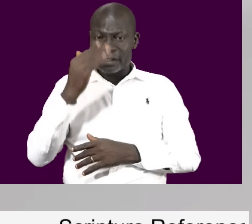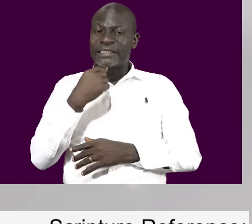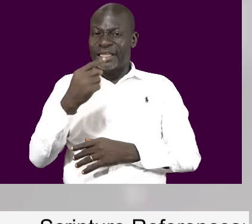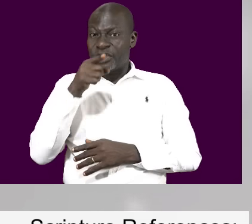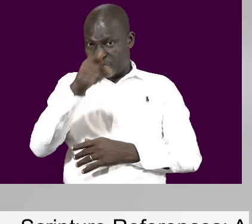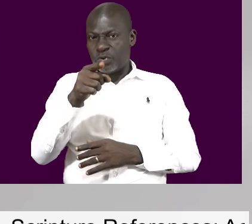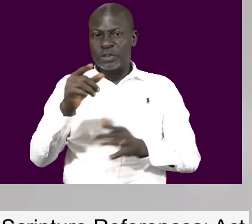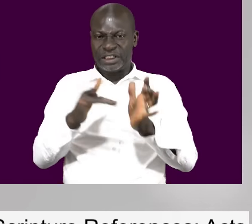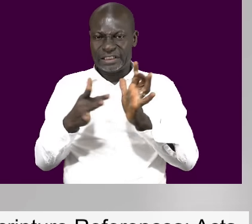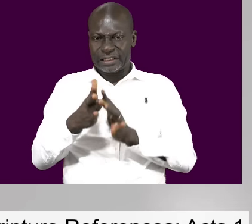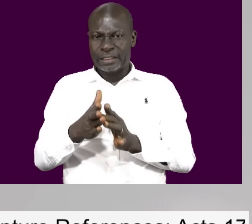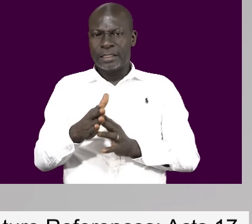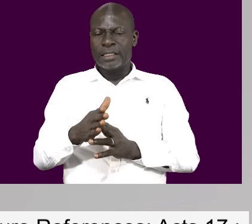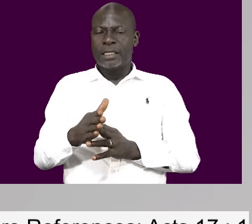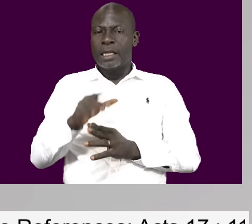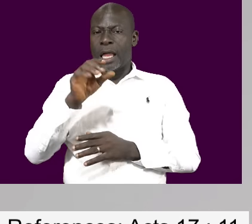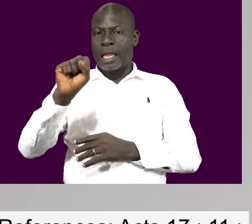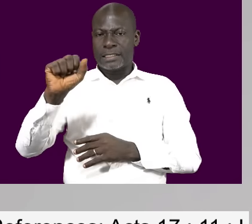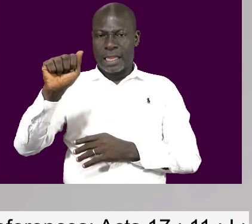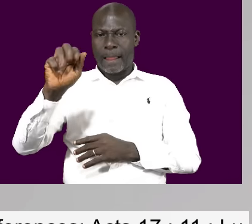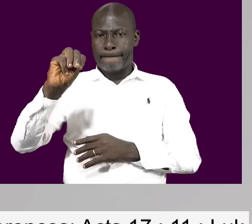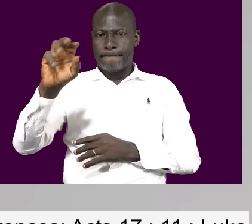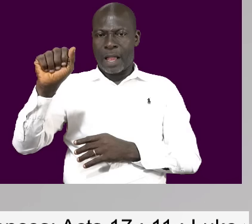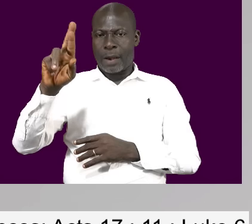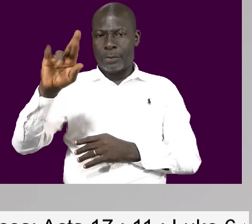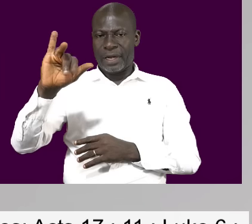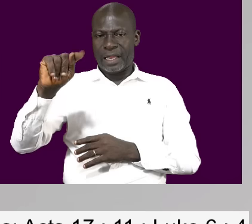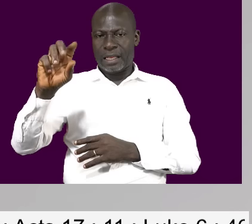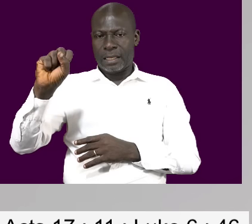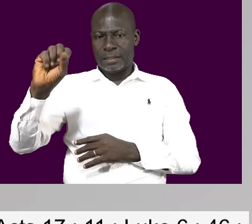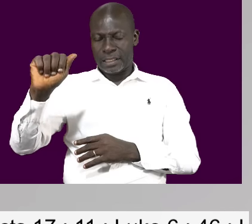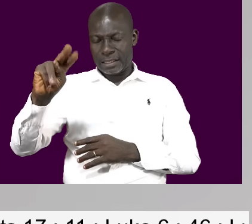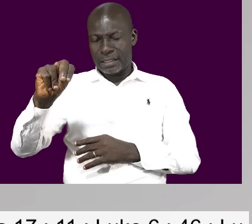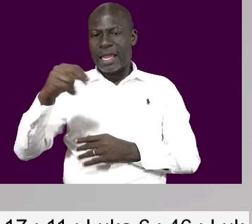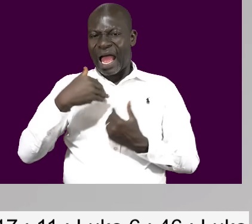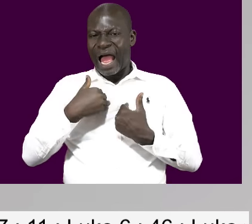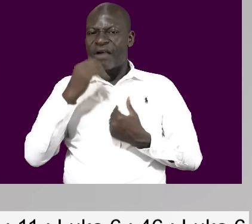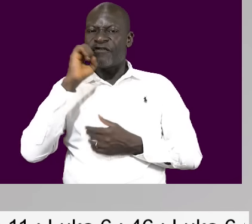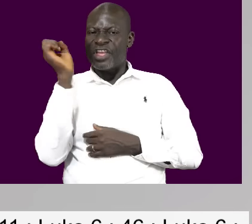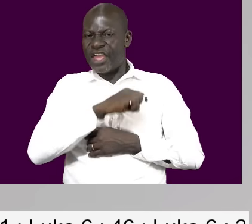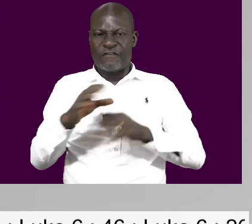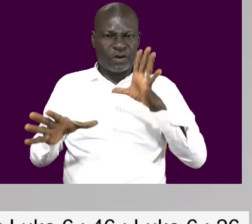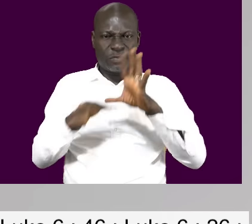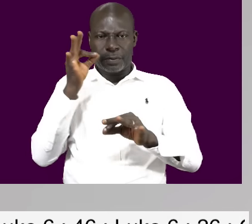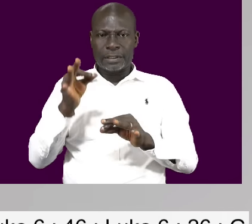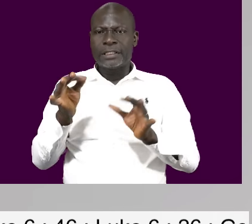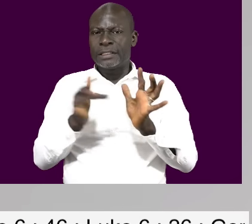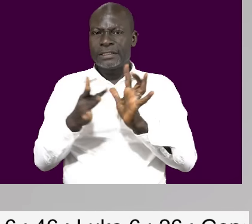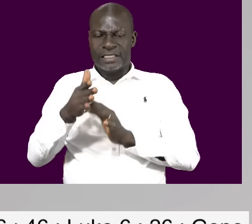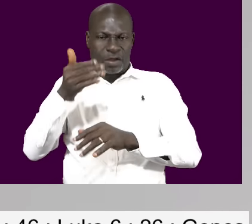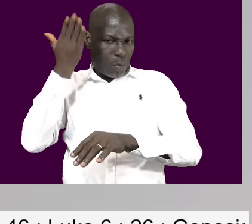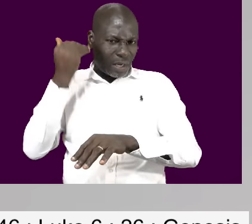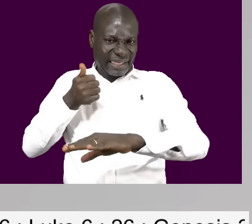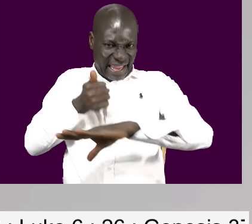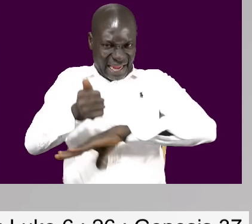say Yesu. Aya Samaritan ni na okra honhon boni. Jesus was accused